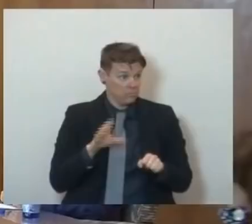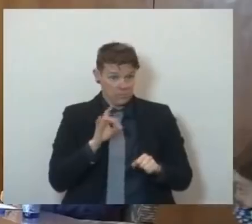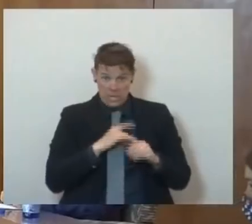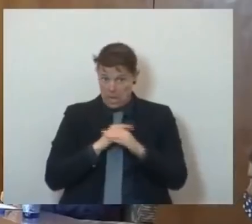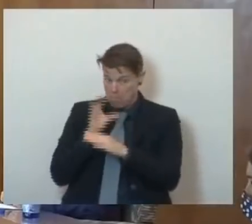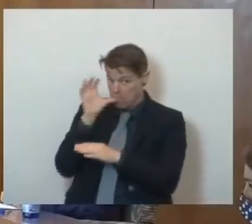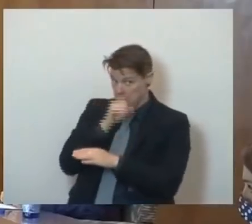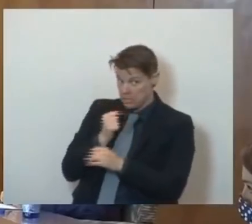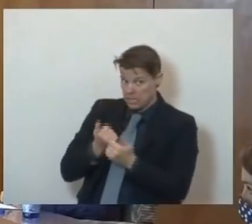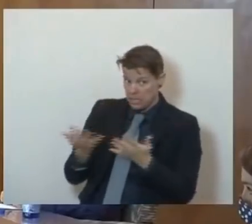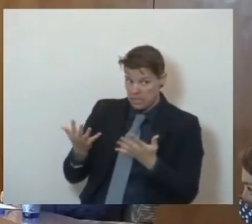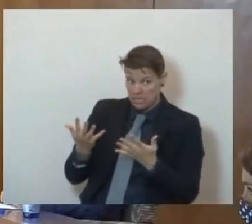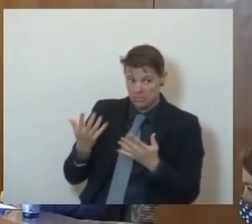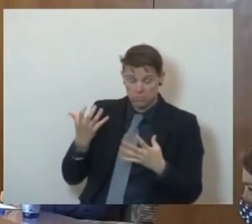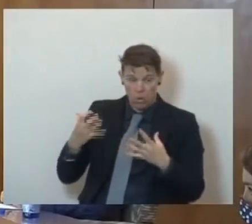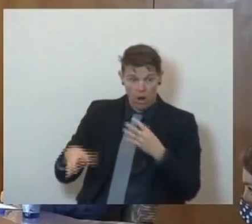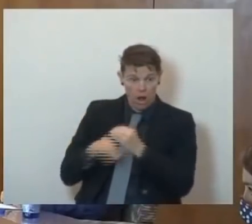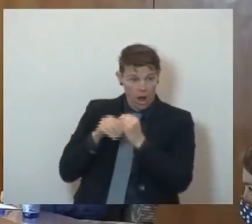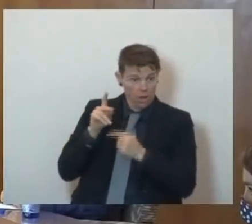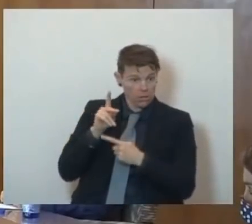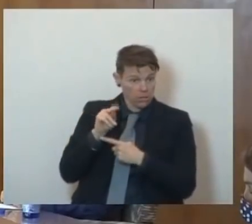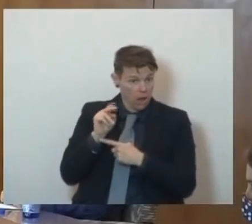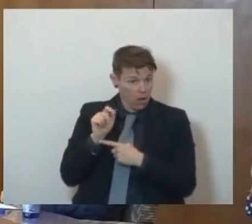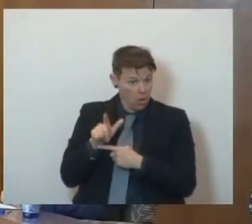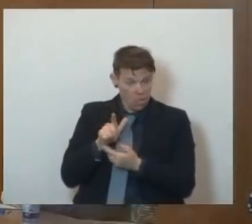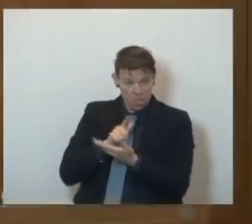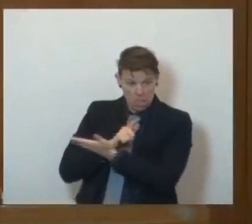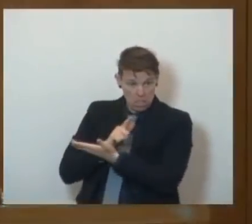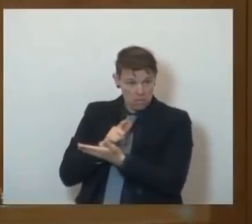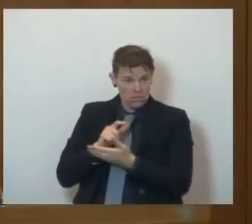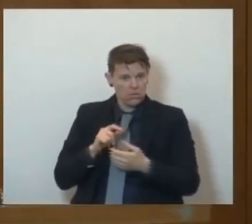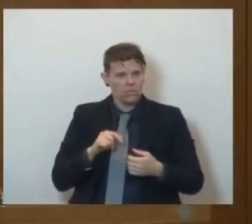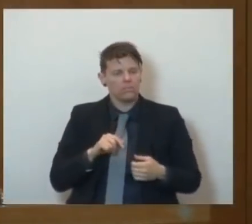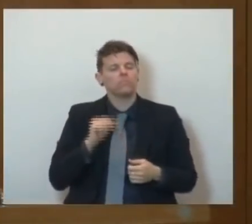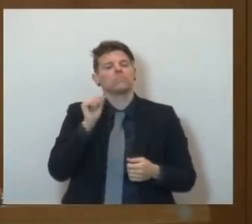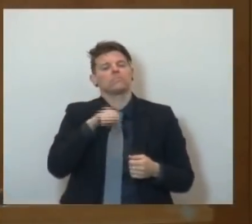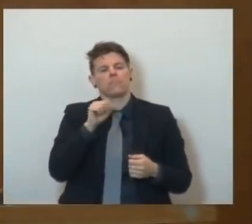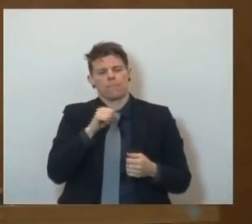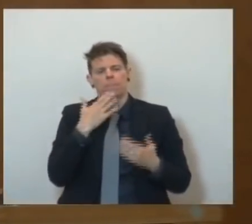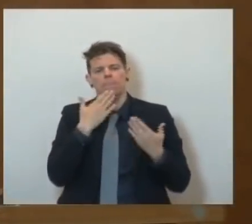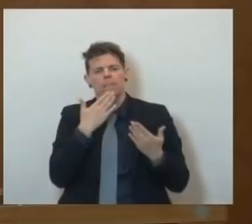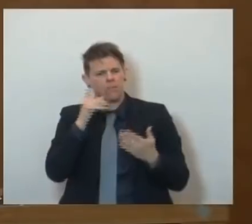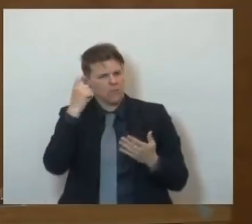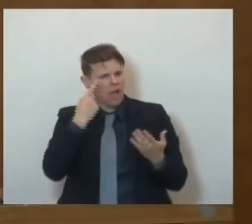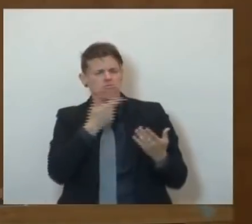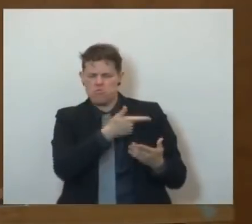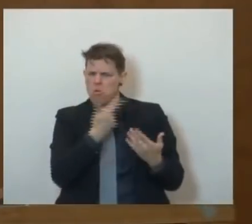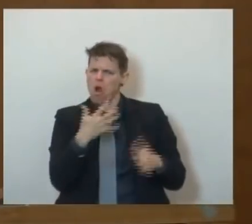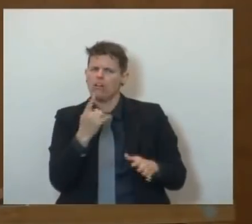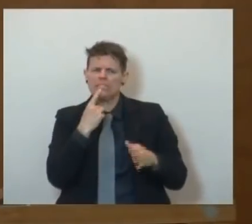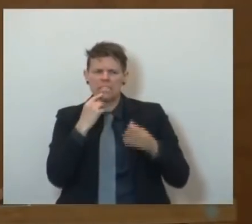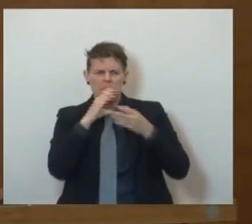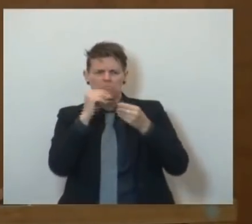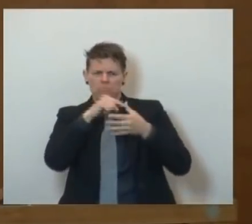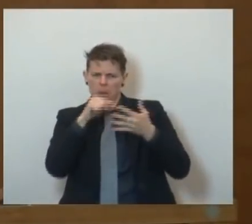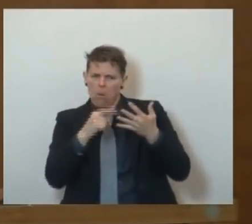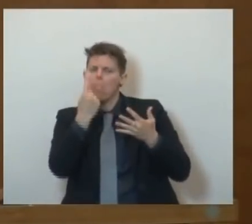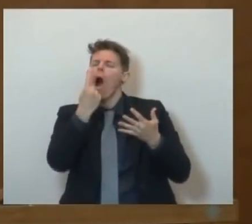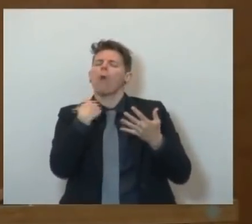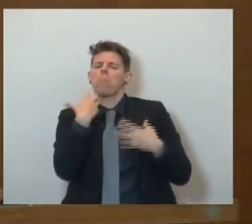Only, I would say, in addition to, thank you, Governor, for everything that you did say about that, the testing team run by a public